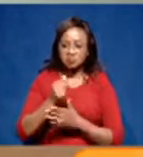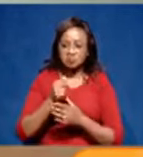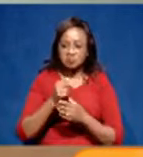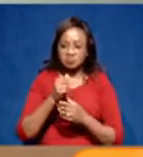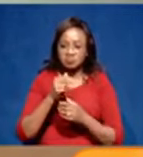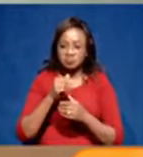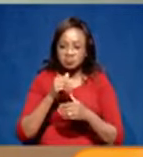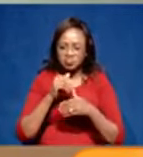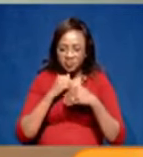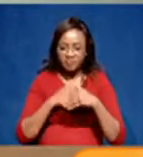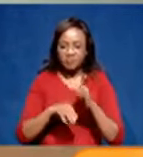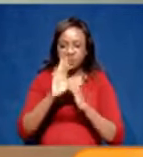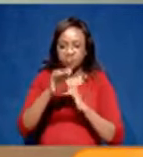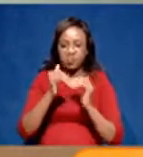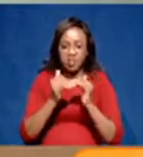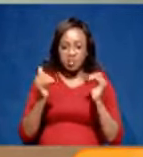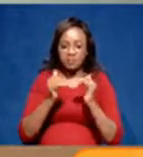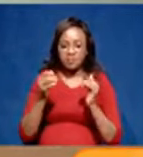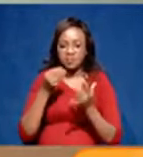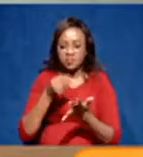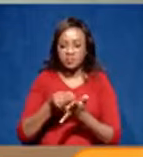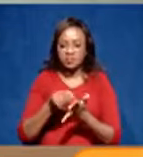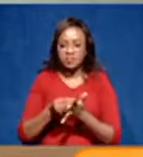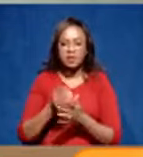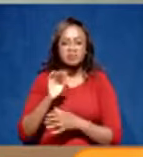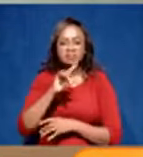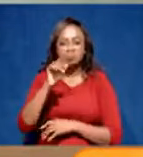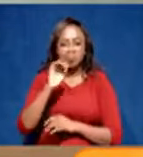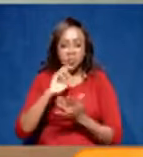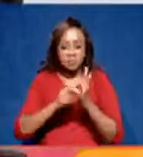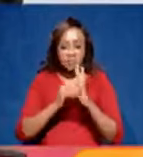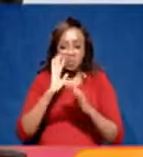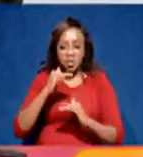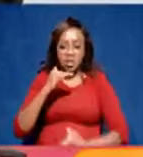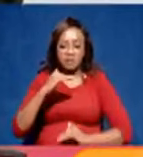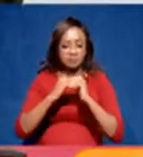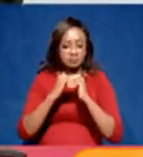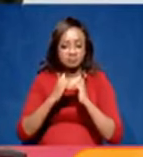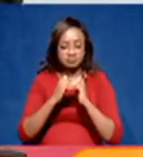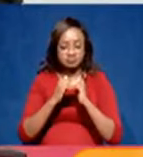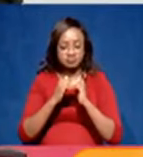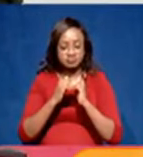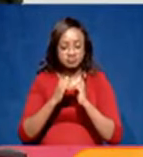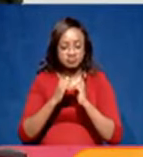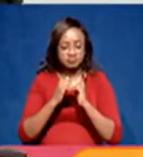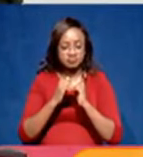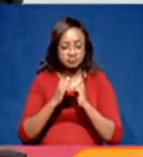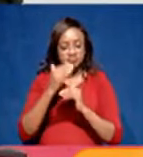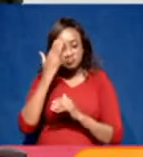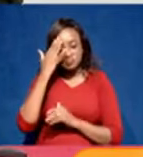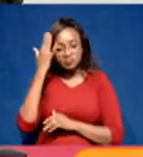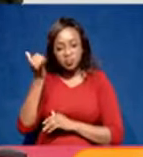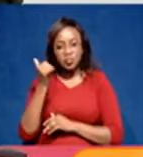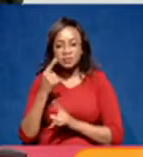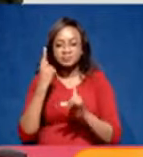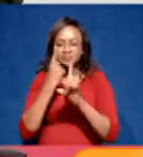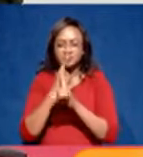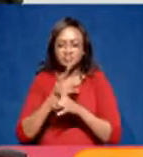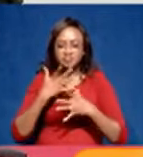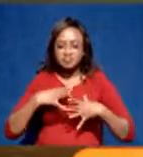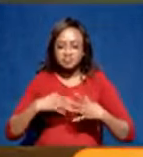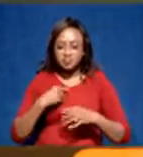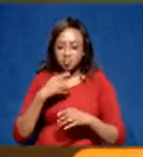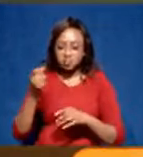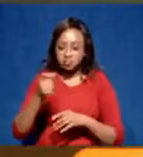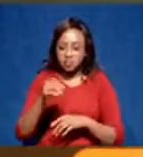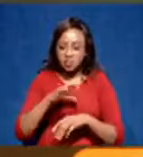or to your level of income. So Waziri, yeah. Will there be a cap then on that? Because some those who are earning 10 million will